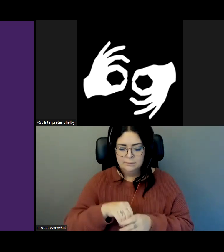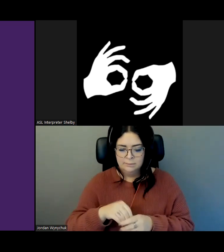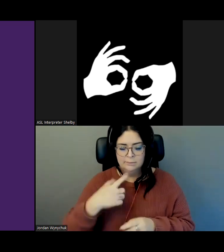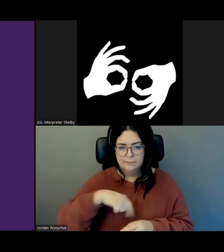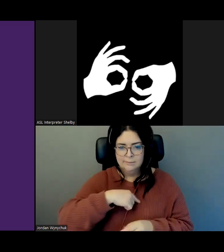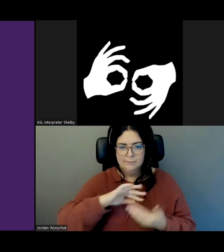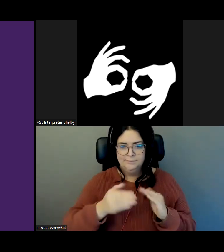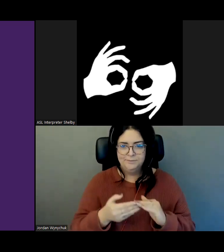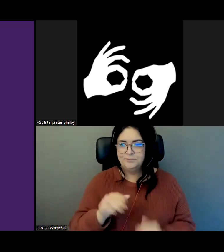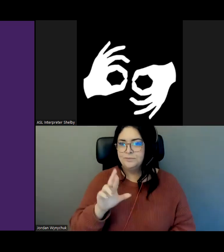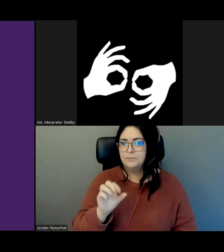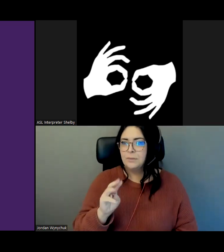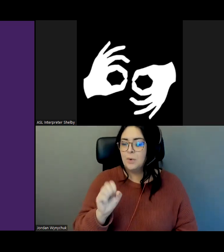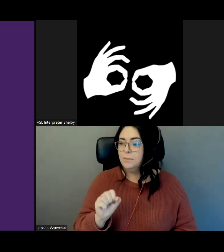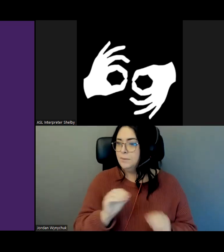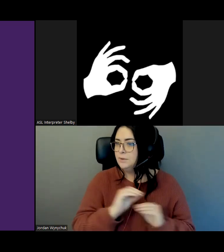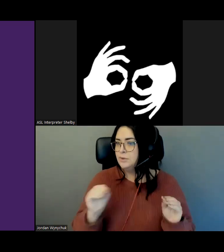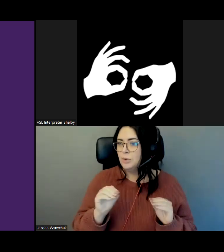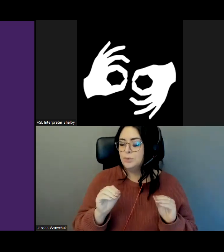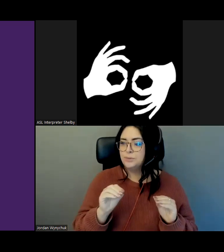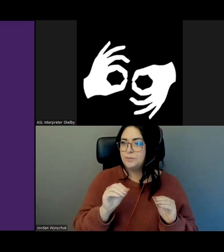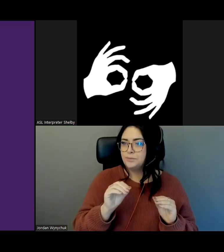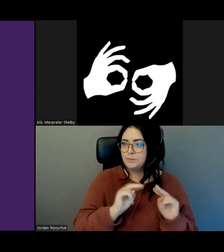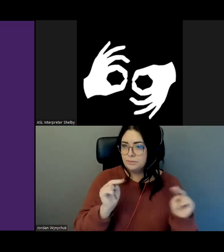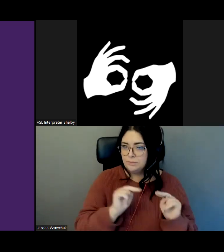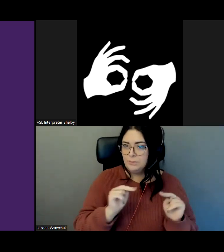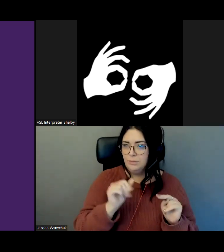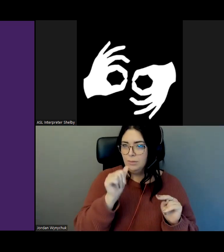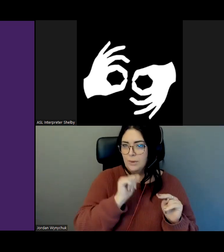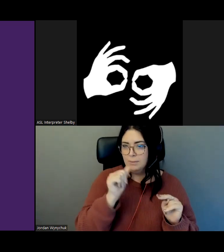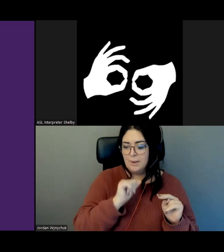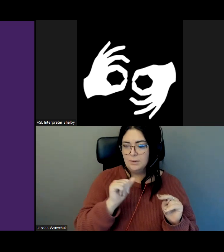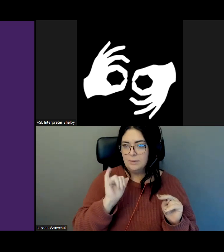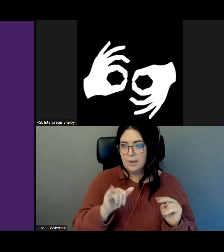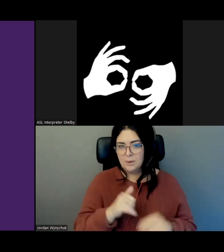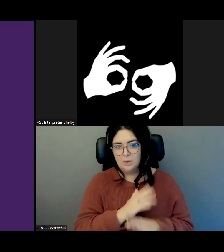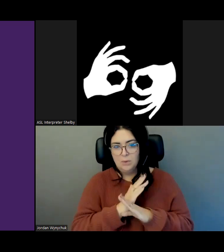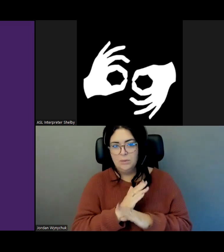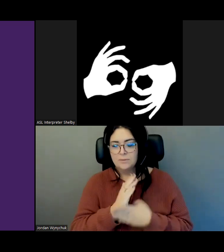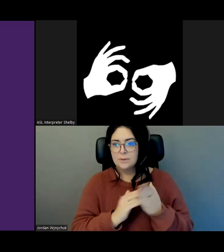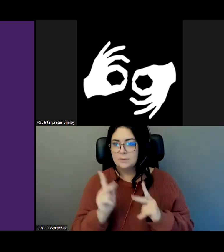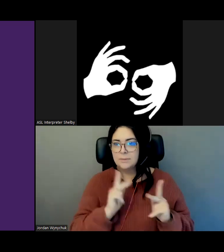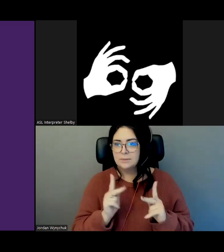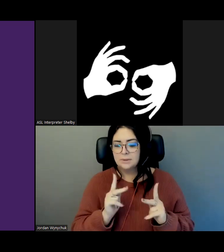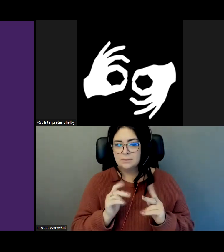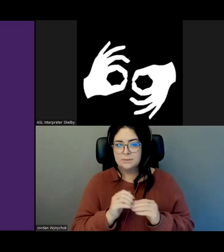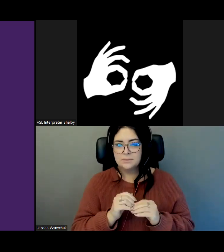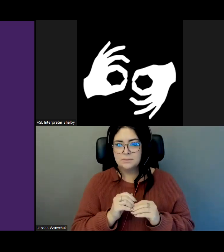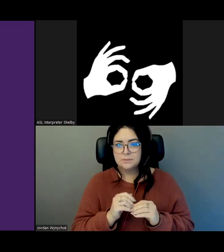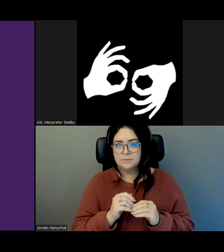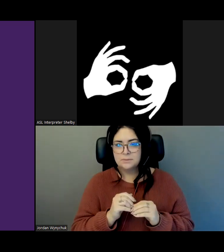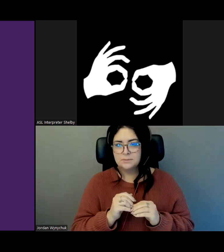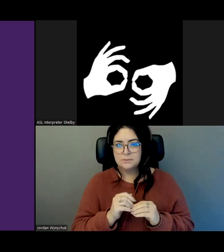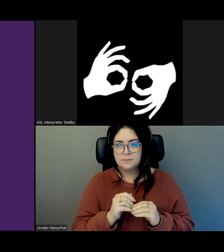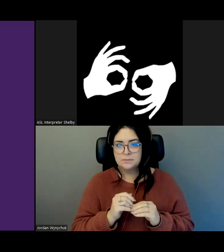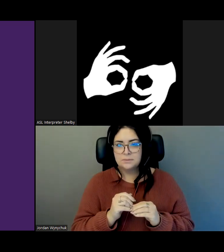instance, the Rooms doesn't have gender neutral bathrooms, which is a barrier for some folks in our community